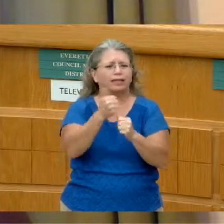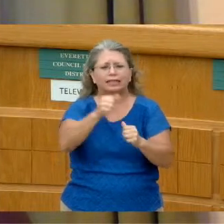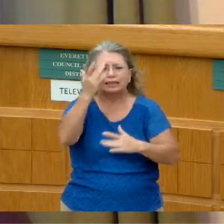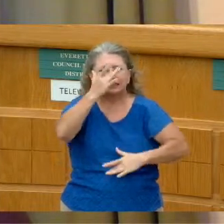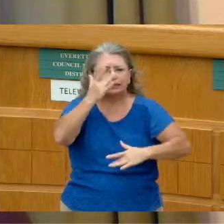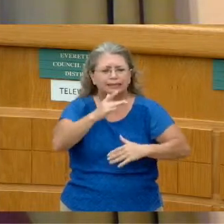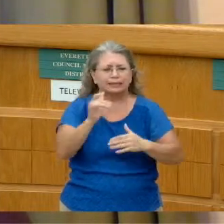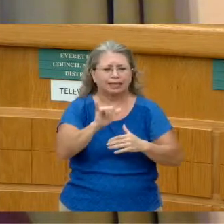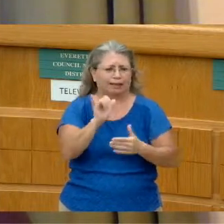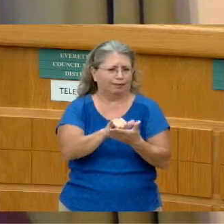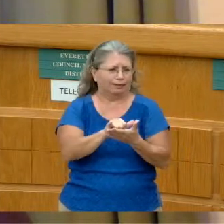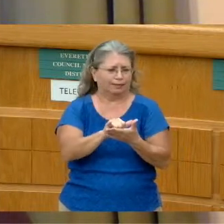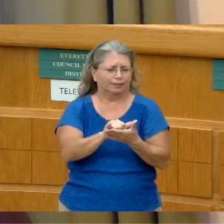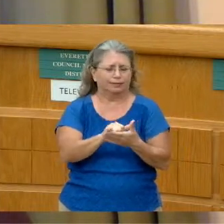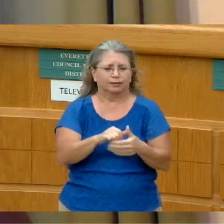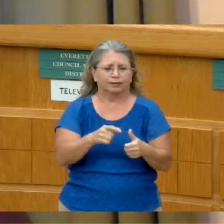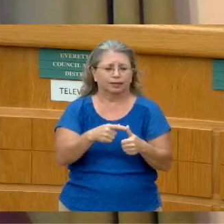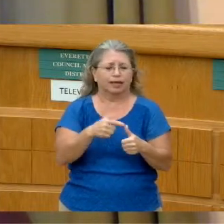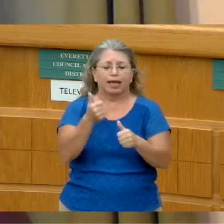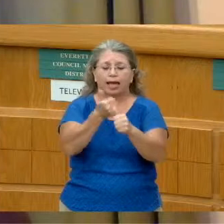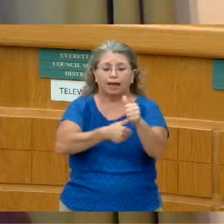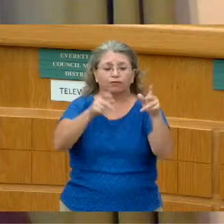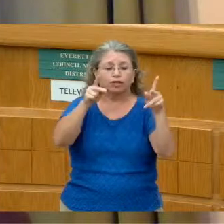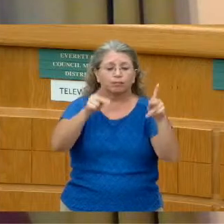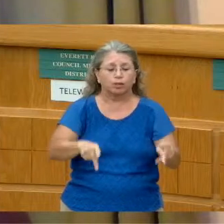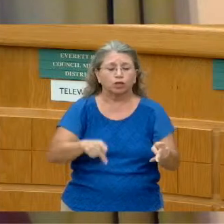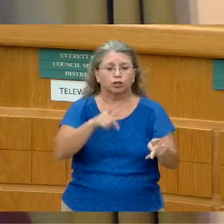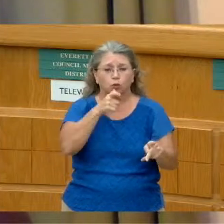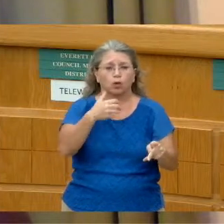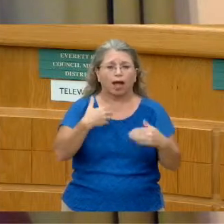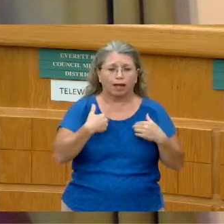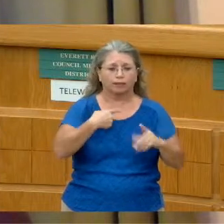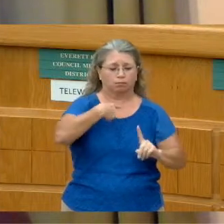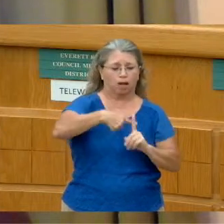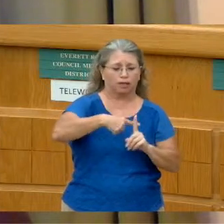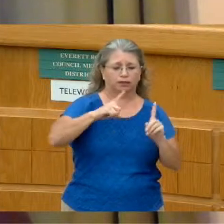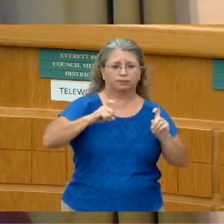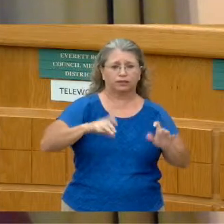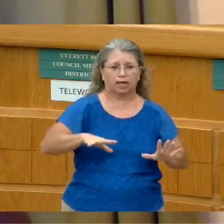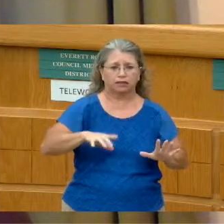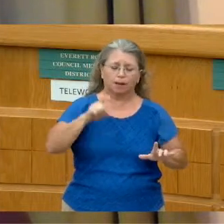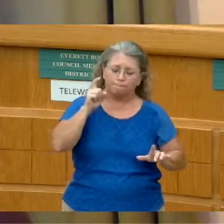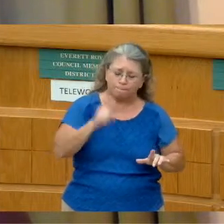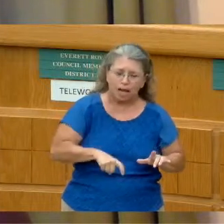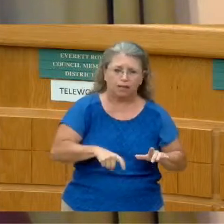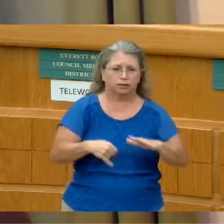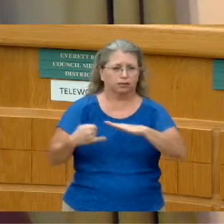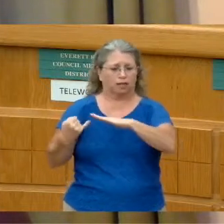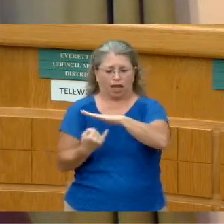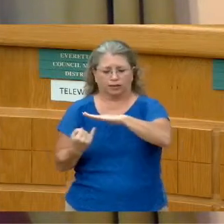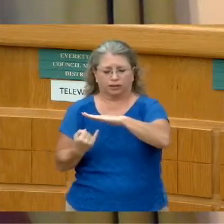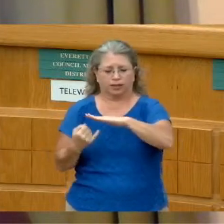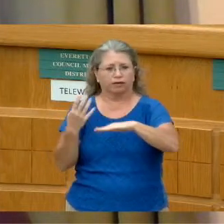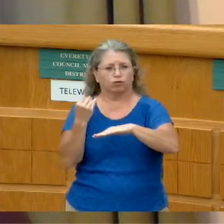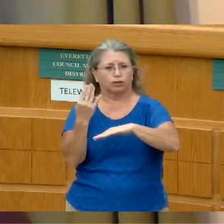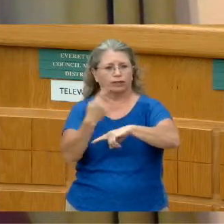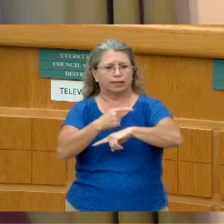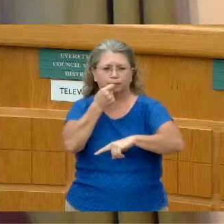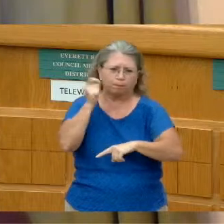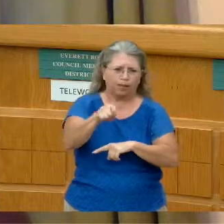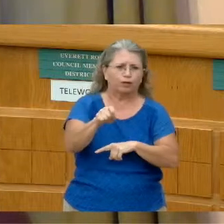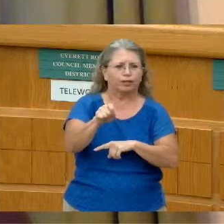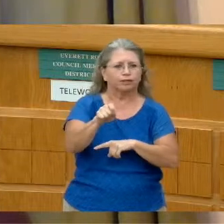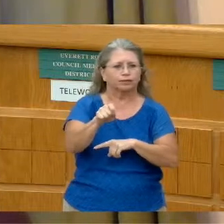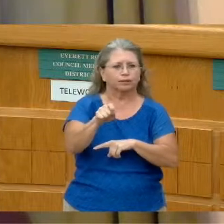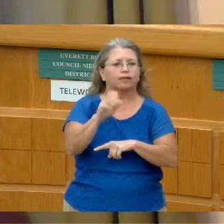first, everyone positive for COVID-19 must be isolated for 14 days, period, or they will spread the virus to